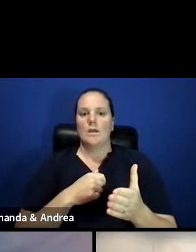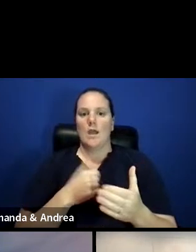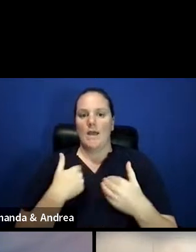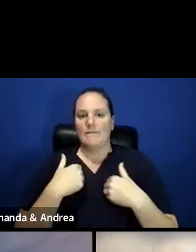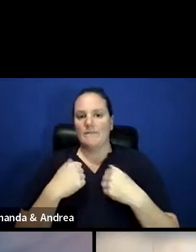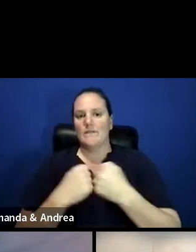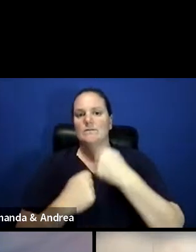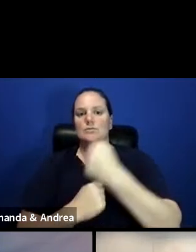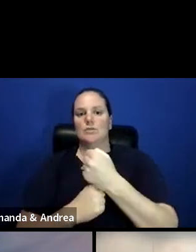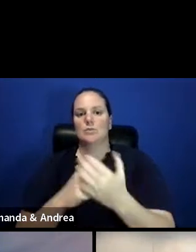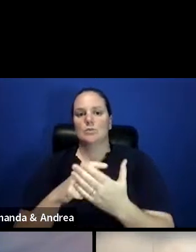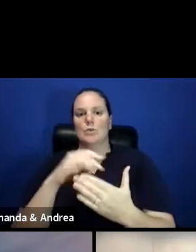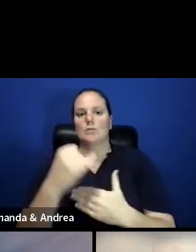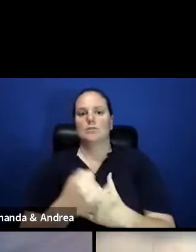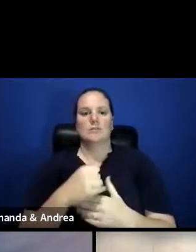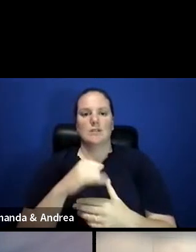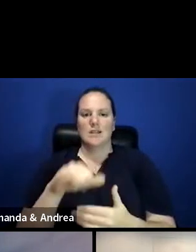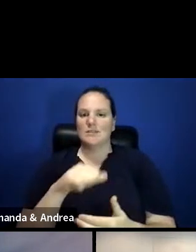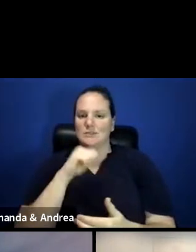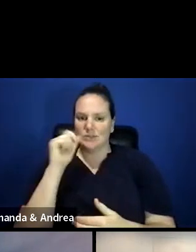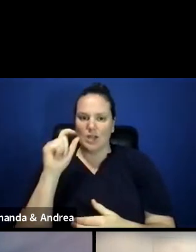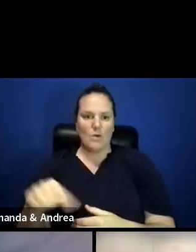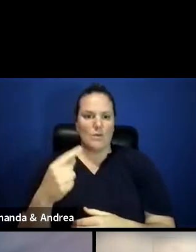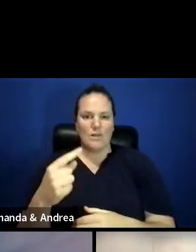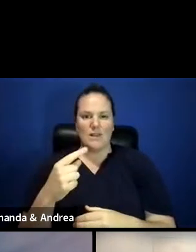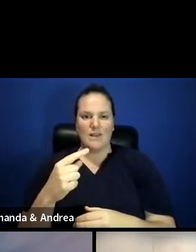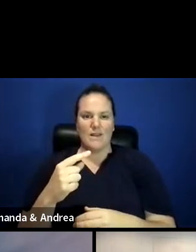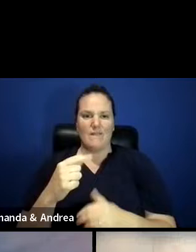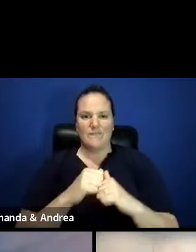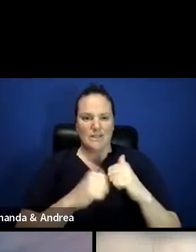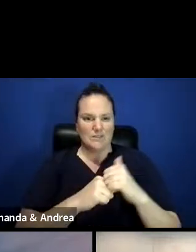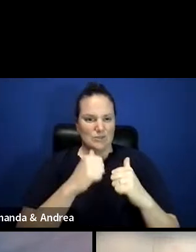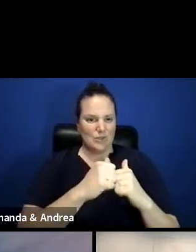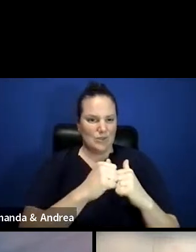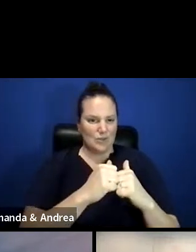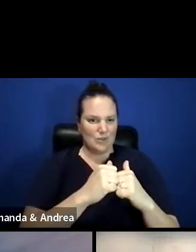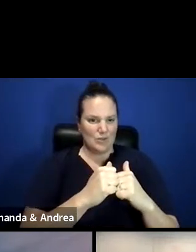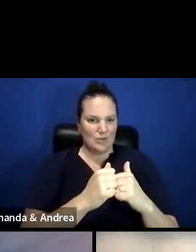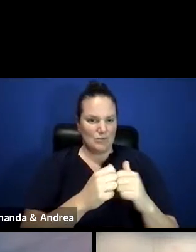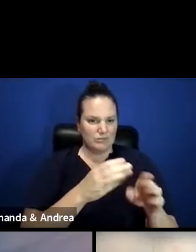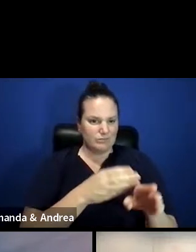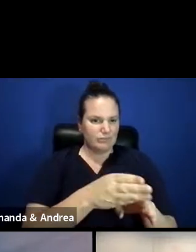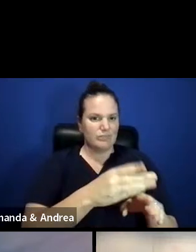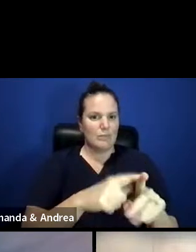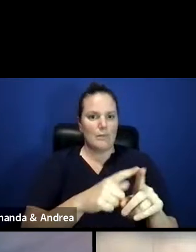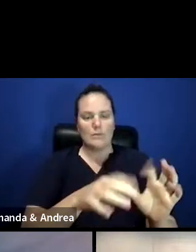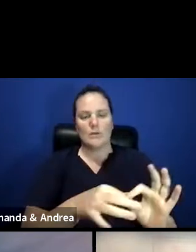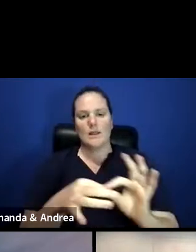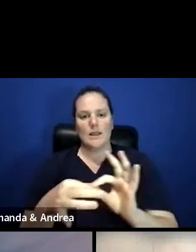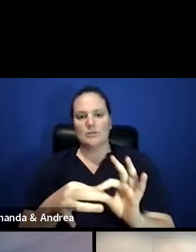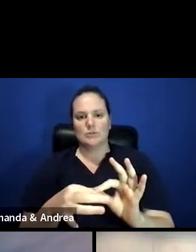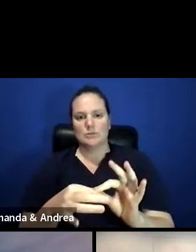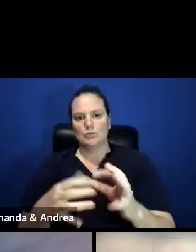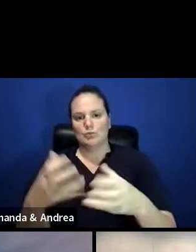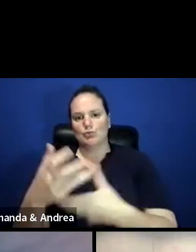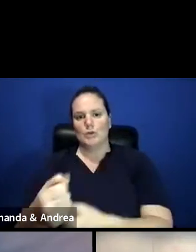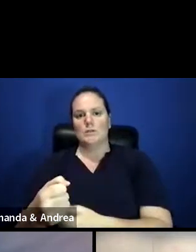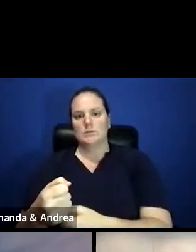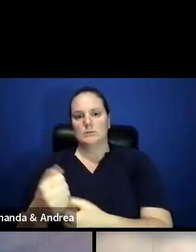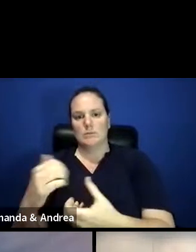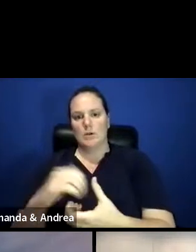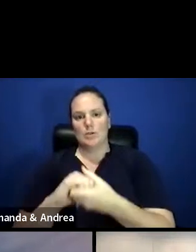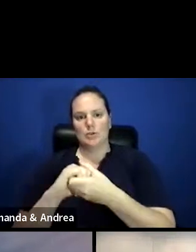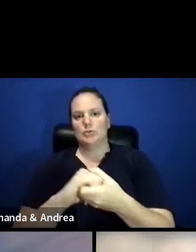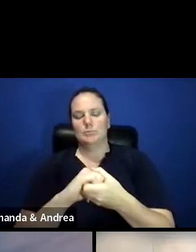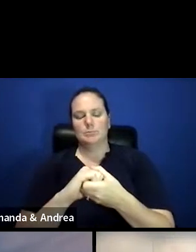projects, it's not just about the physical infrastructure. It's also about the relationships and the trust and the partnerships that you're